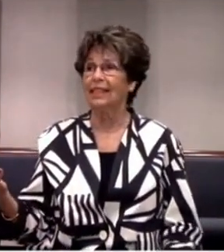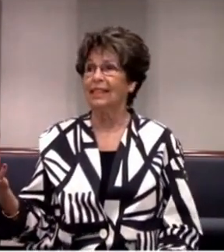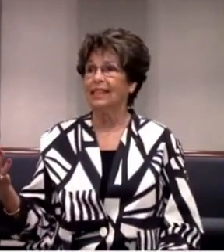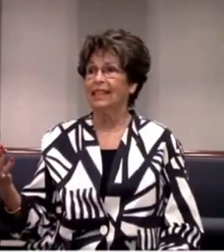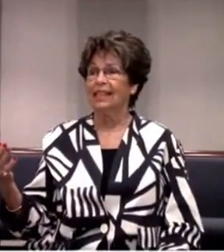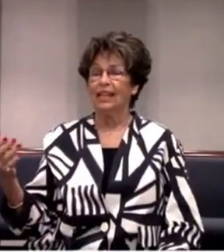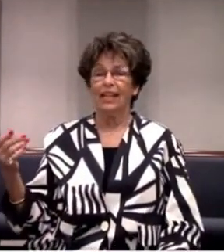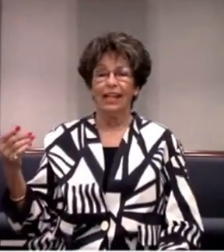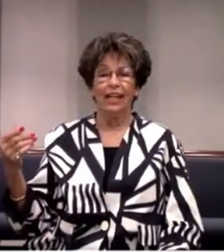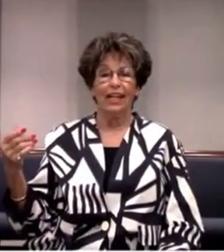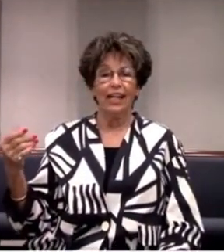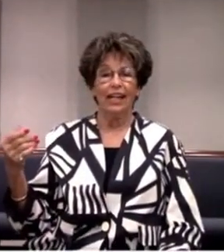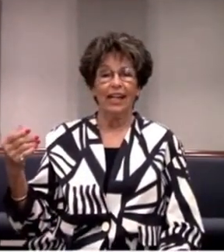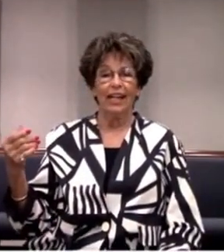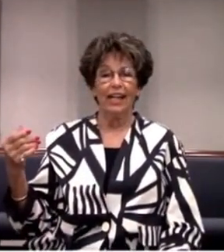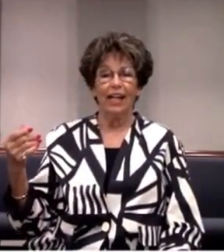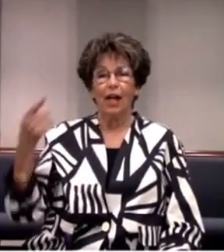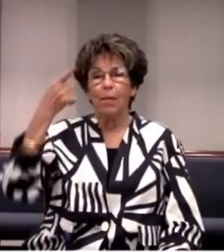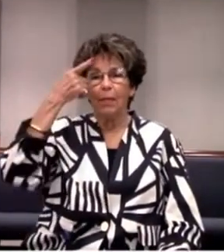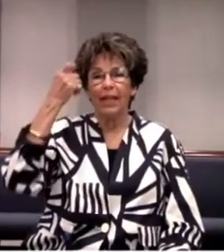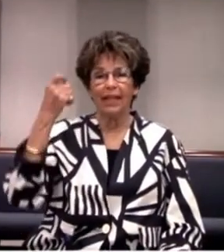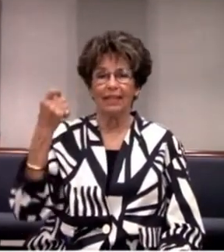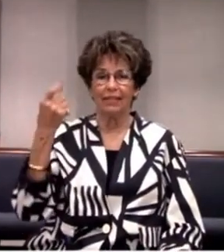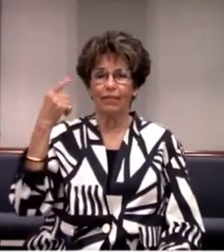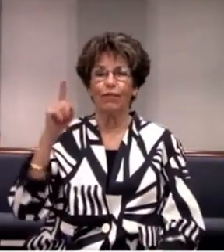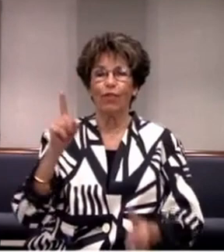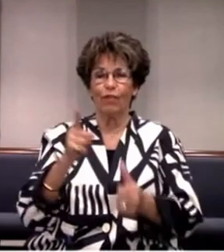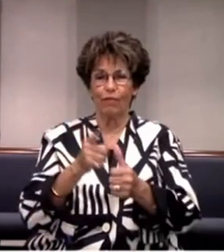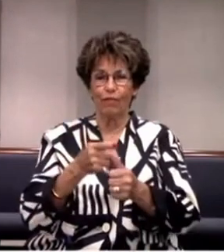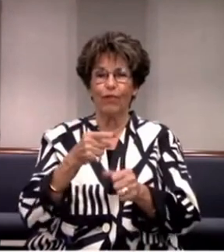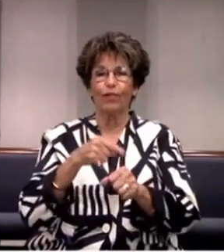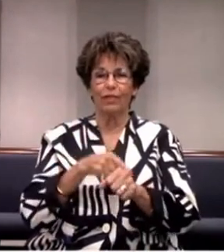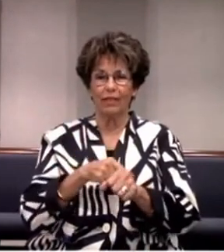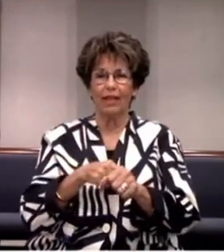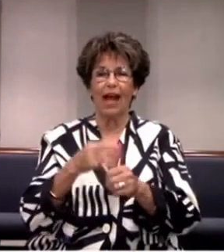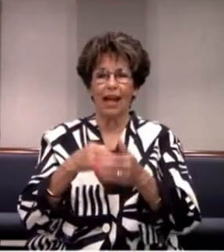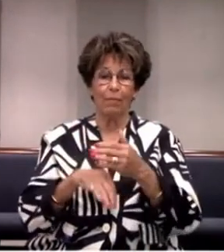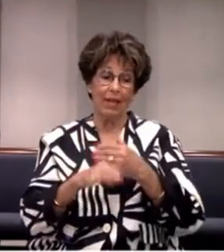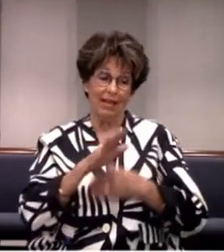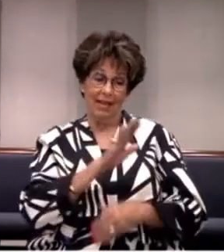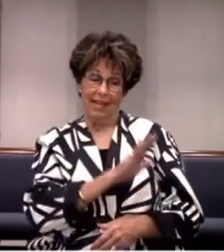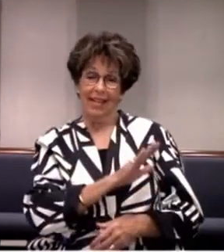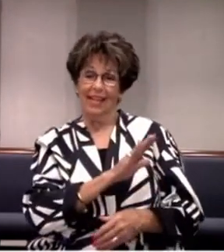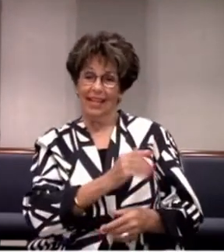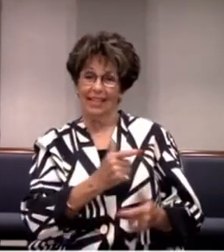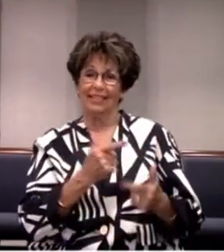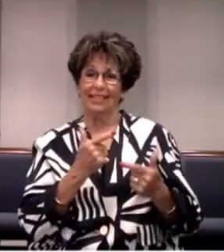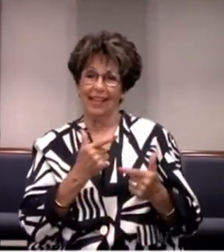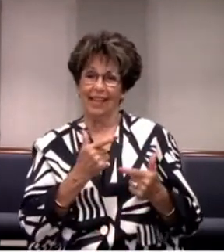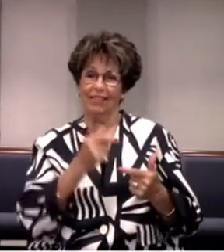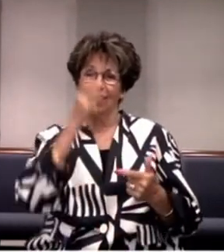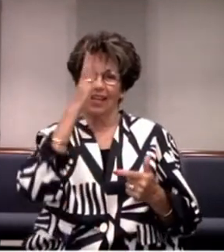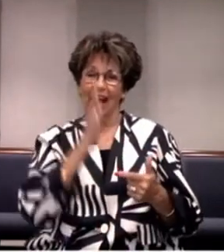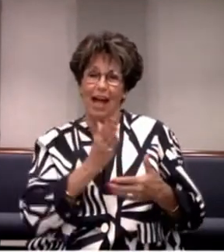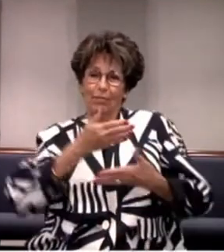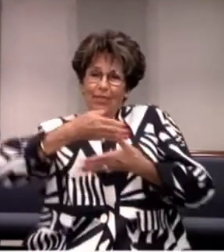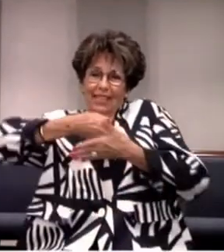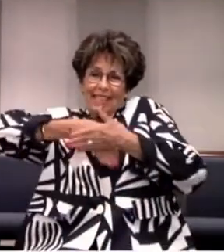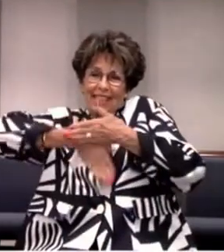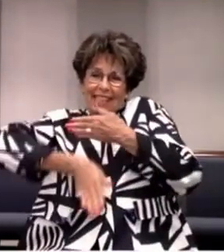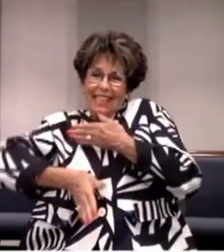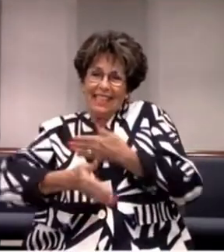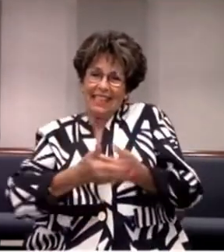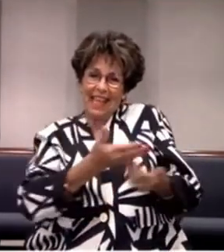for the first time in his life, God was not external, God was internal. If God's internal in you, would you say amen?